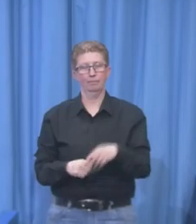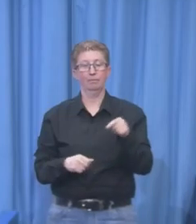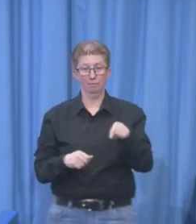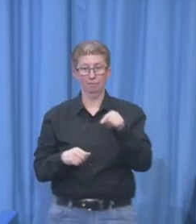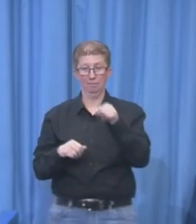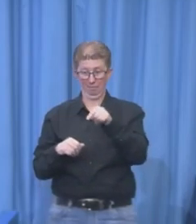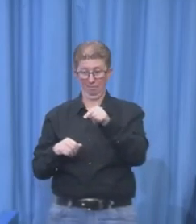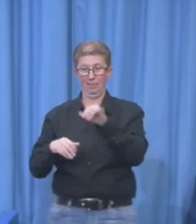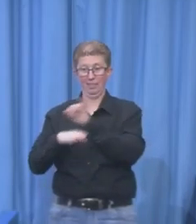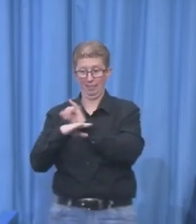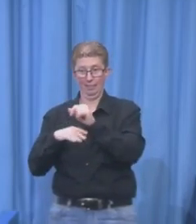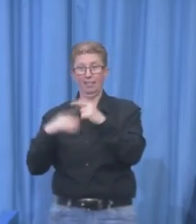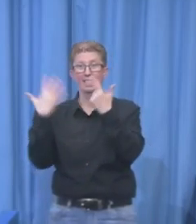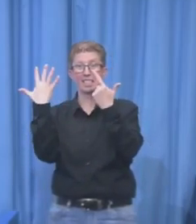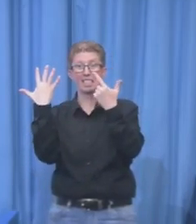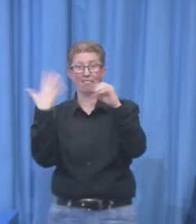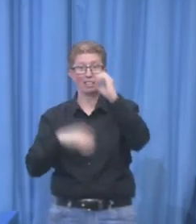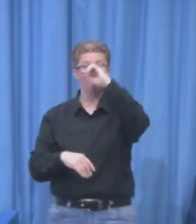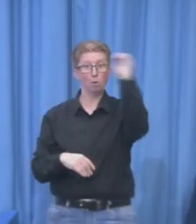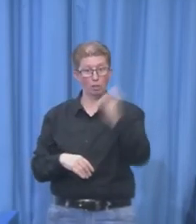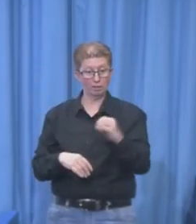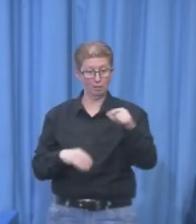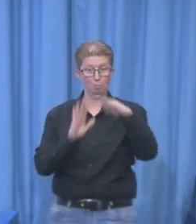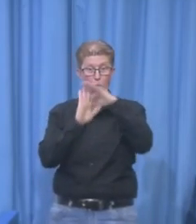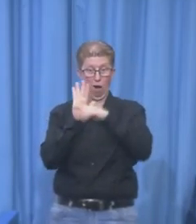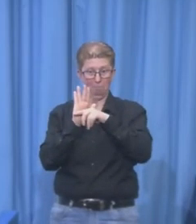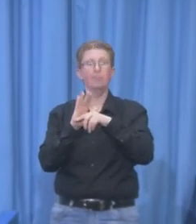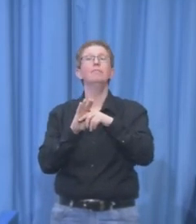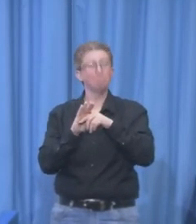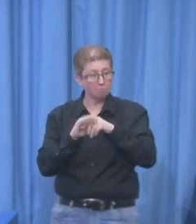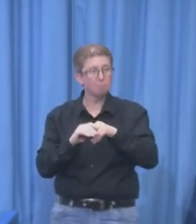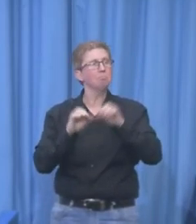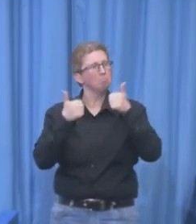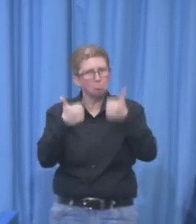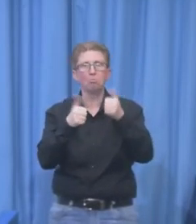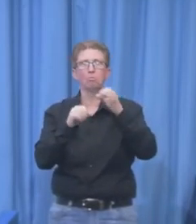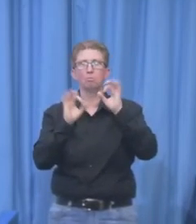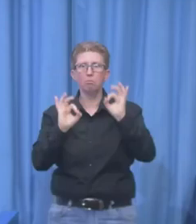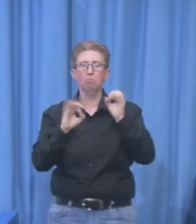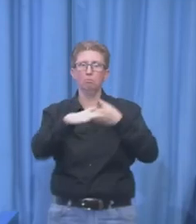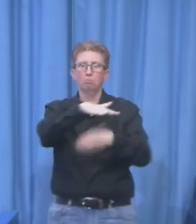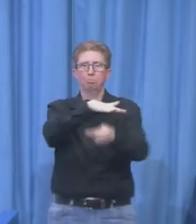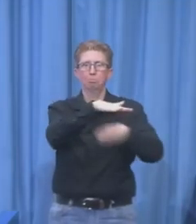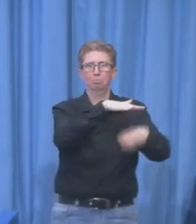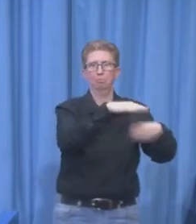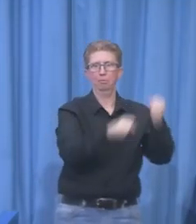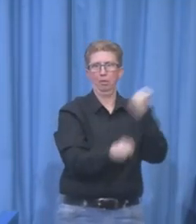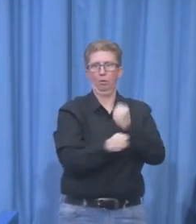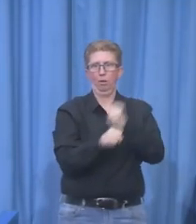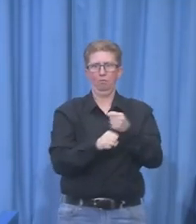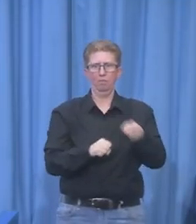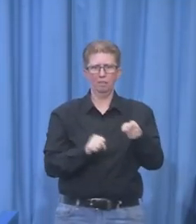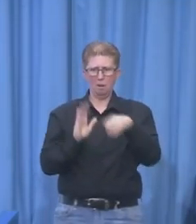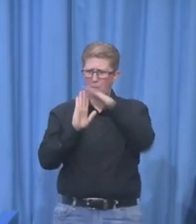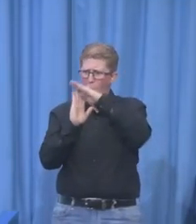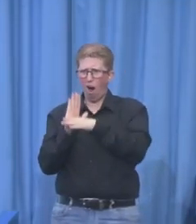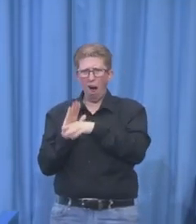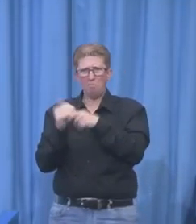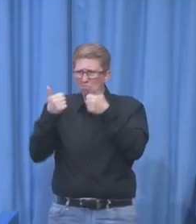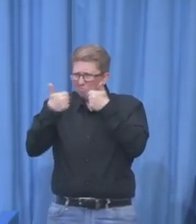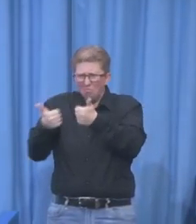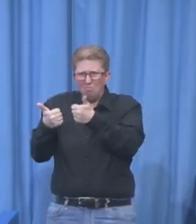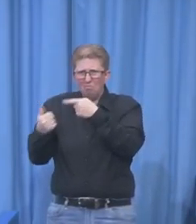to maintain and to stay in their jobs. So when we're talking about the best, this is our